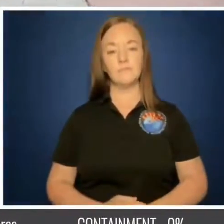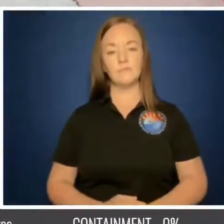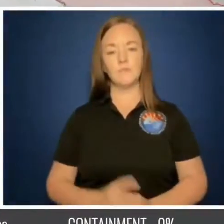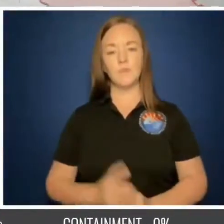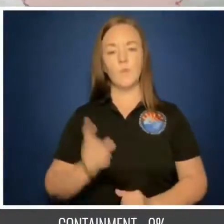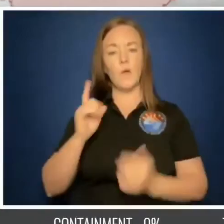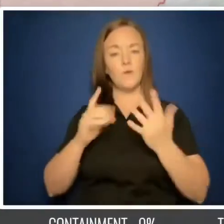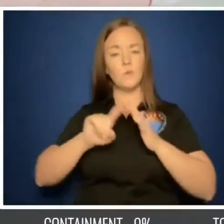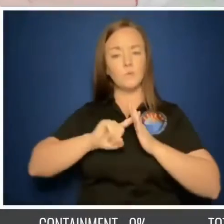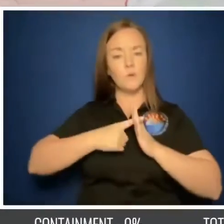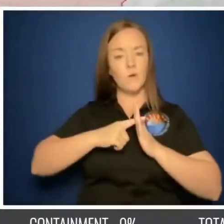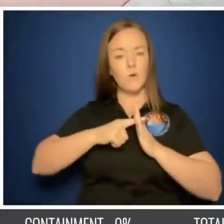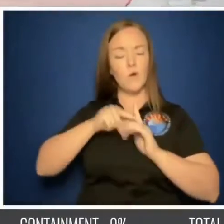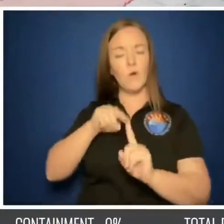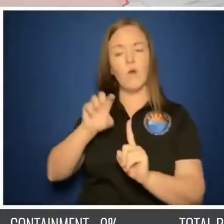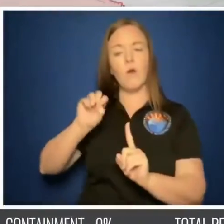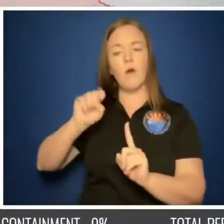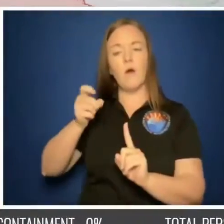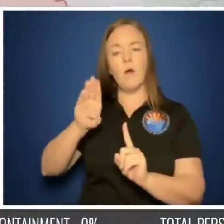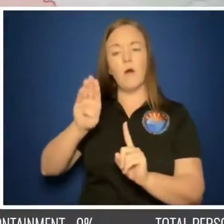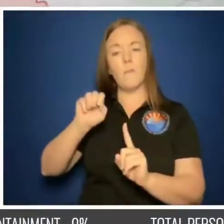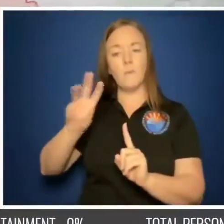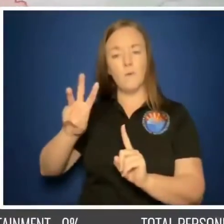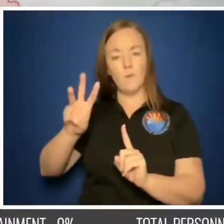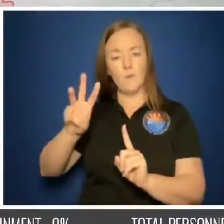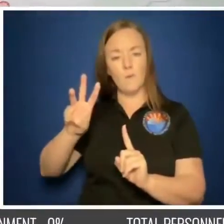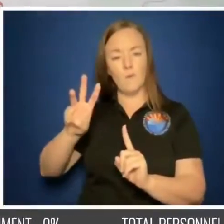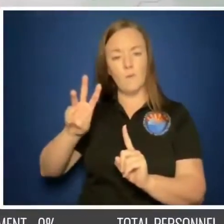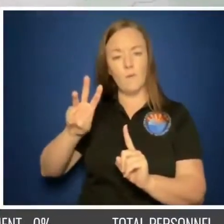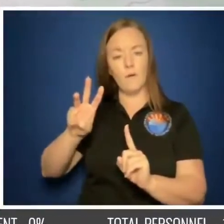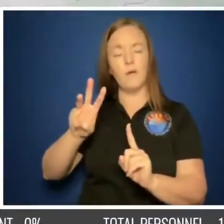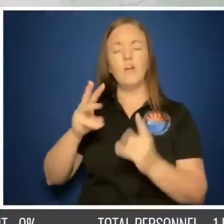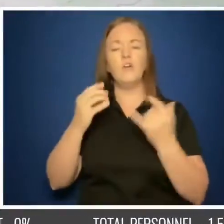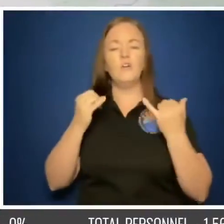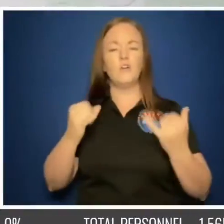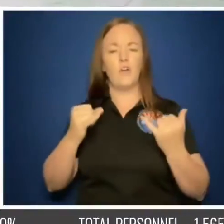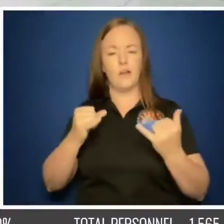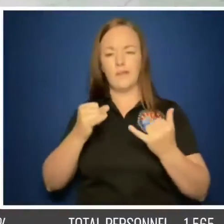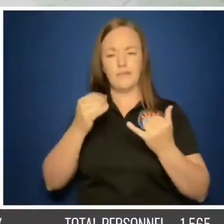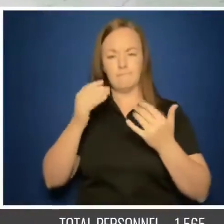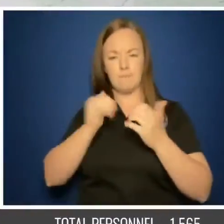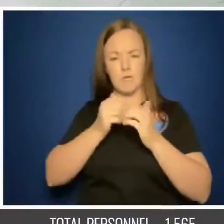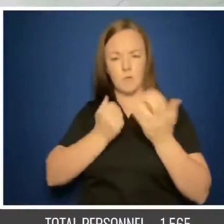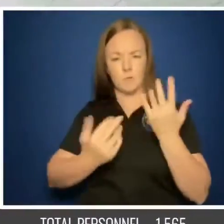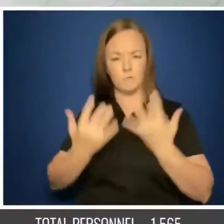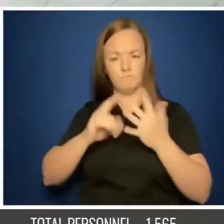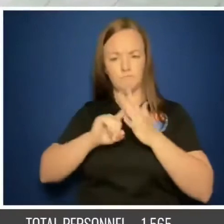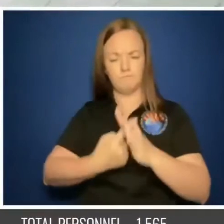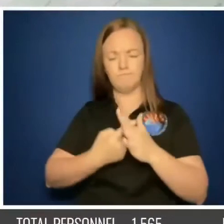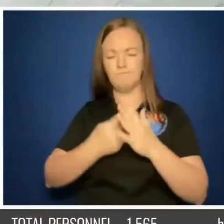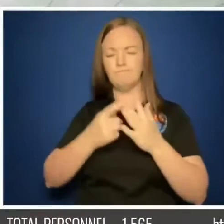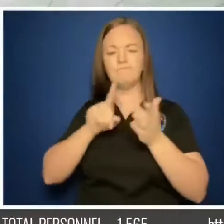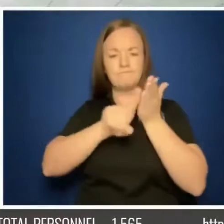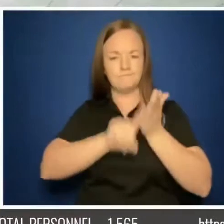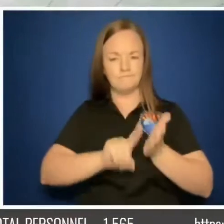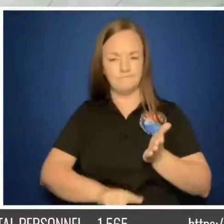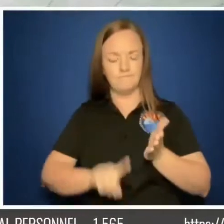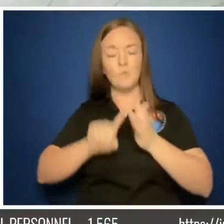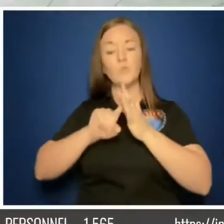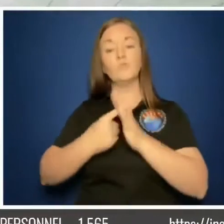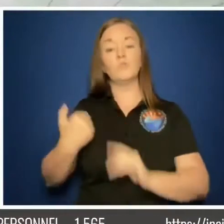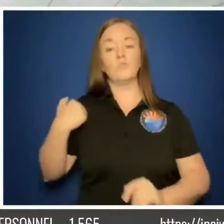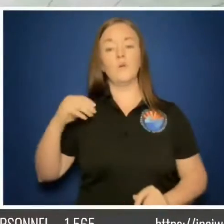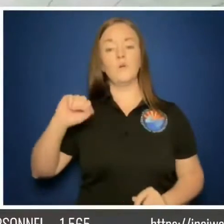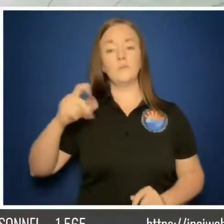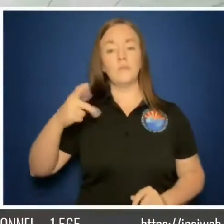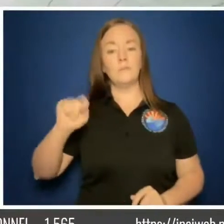started off down here in Oxbow. It's currently under investigation. The start of the fire happened on September 7th. The